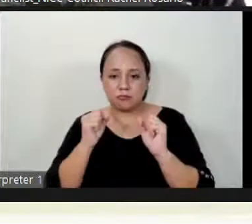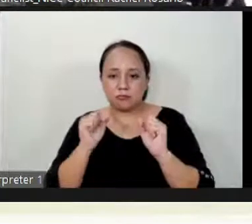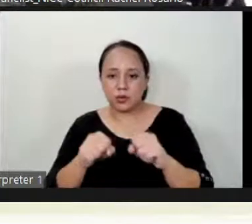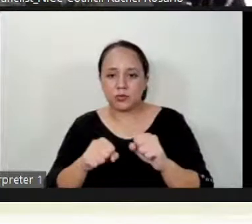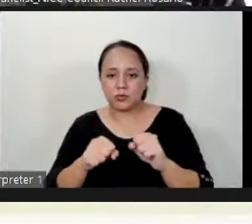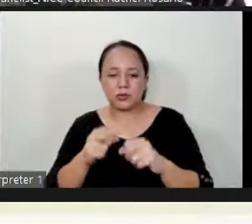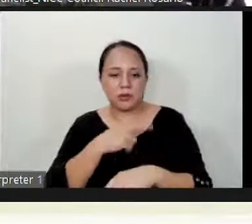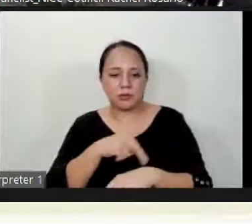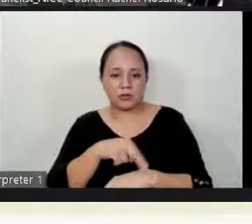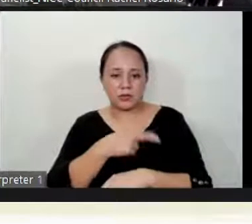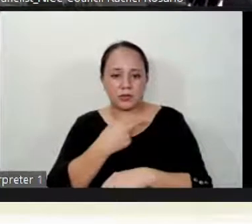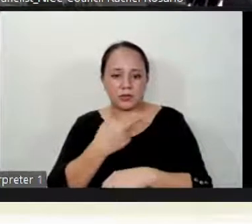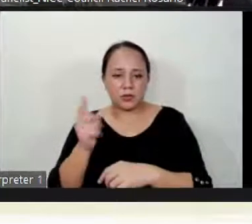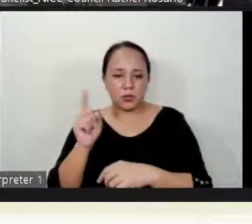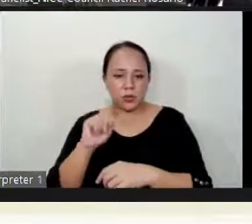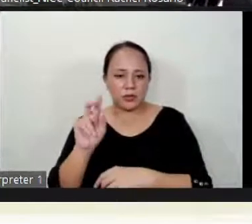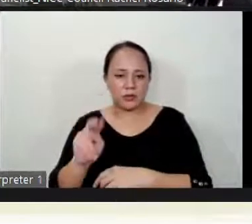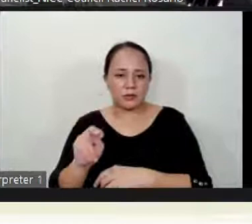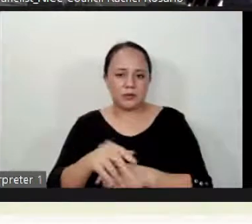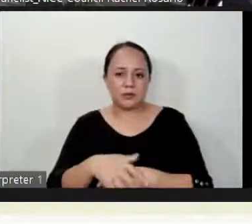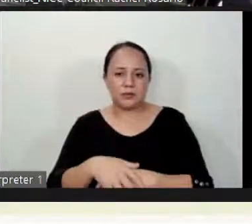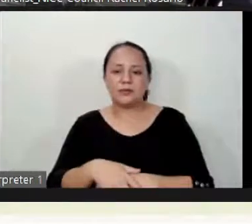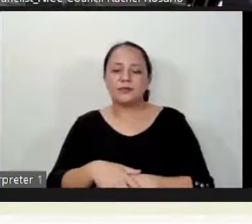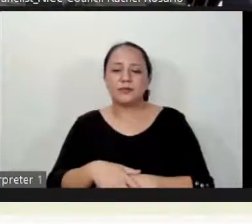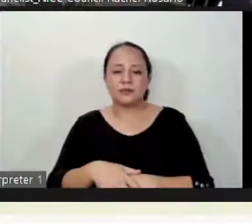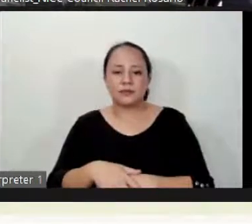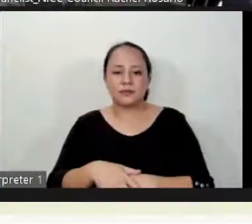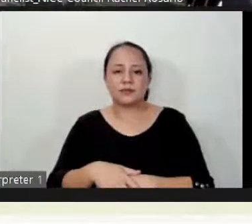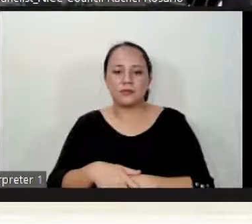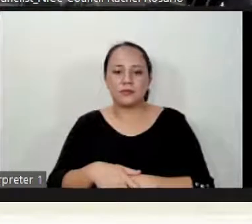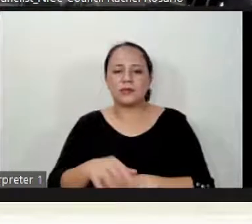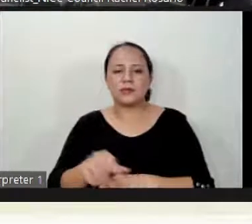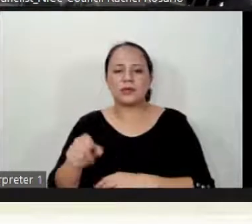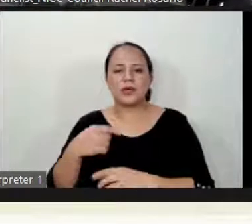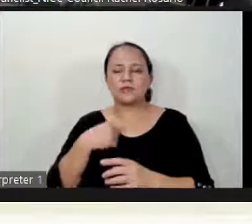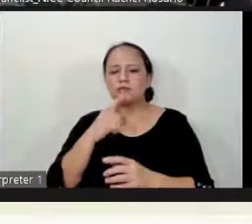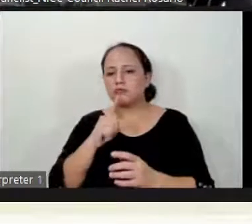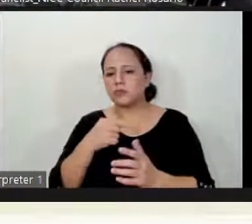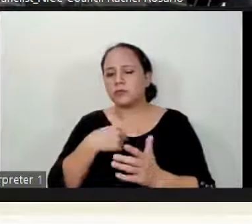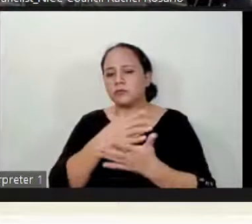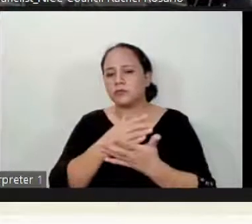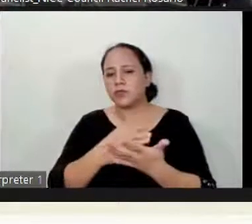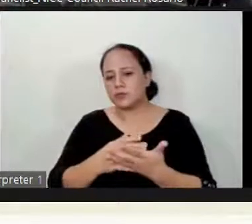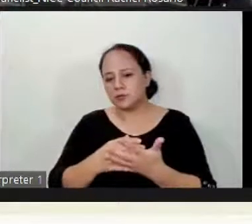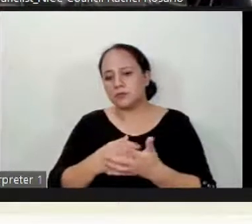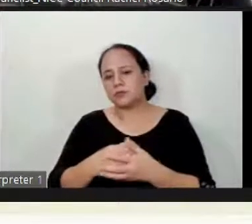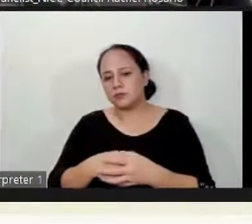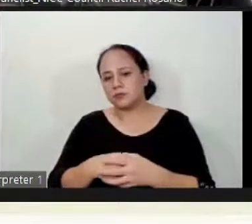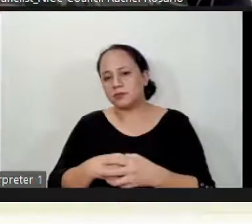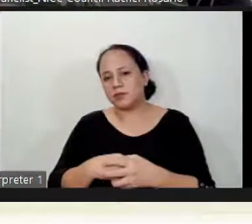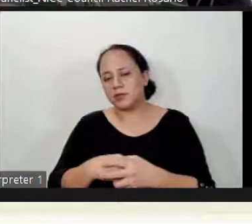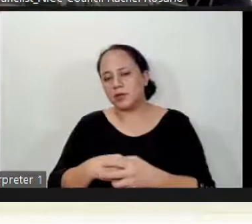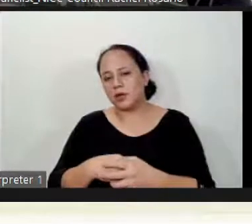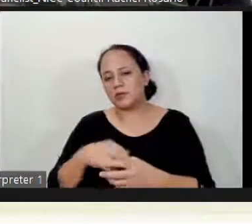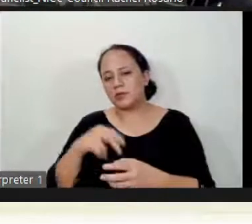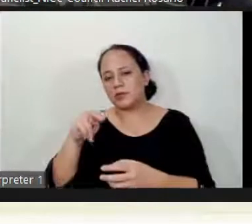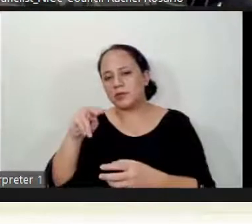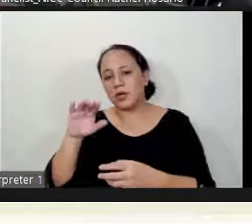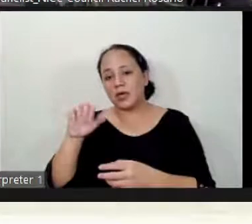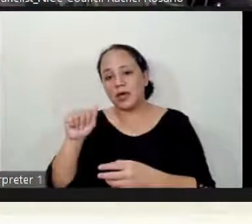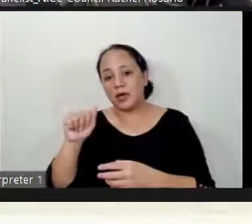their hospitals and what the needs and so on. So this is actually part of the NICA